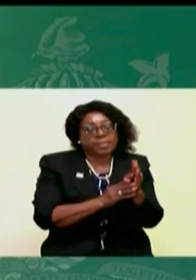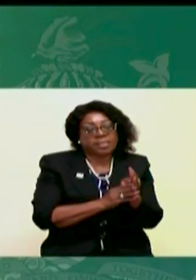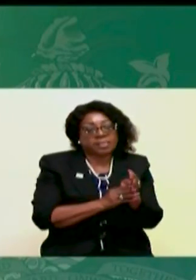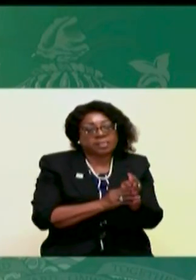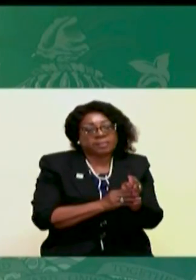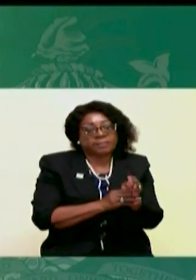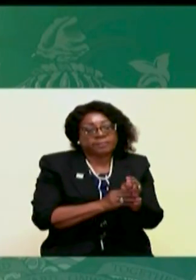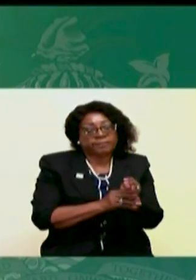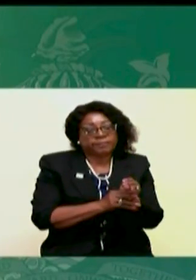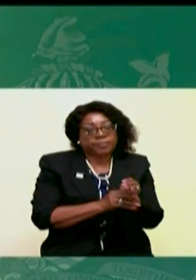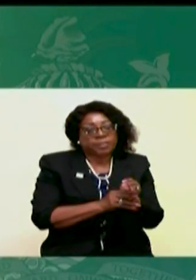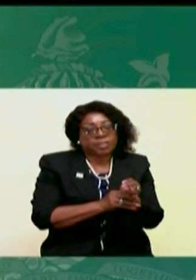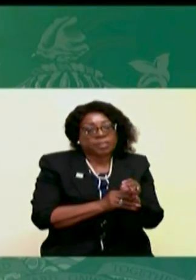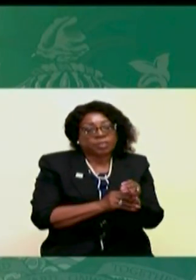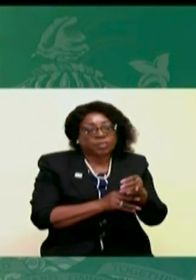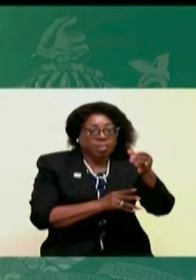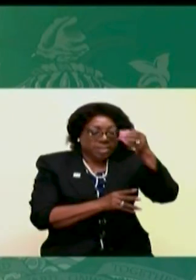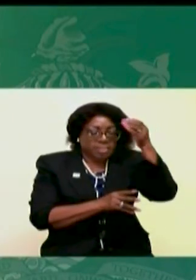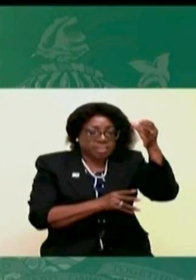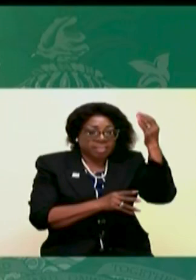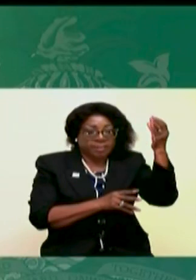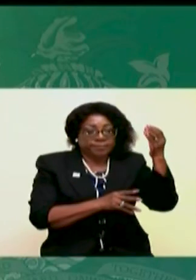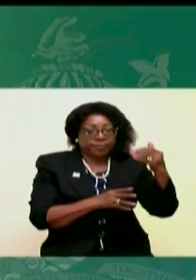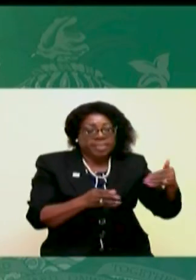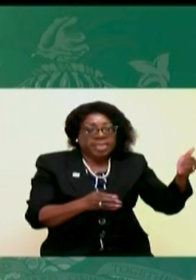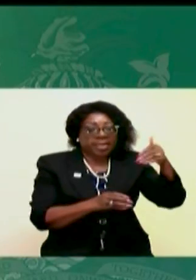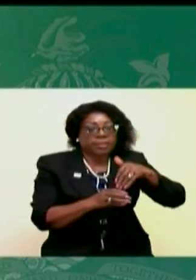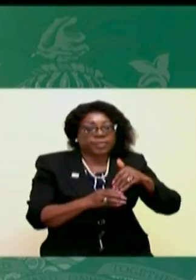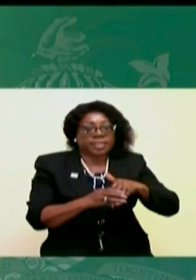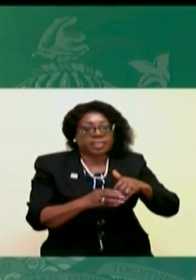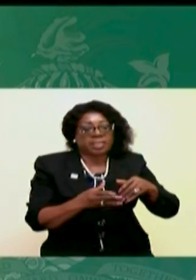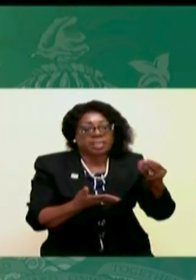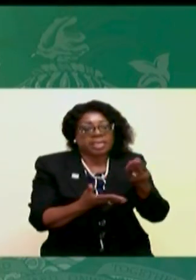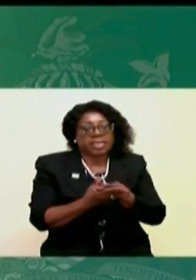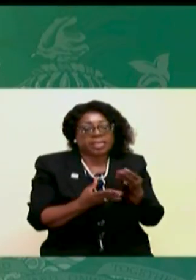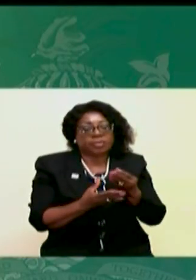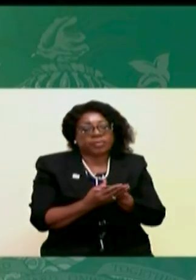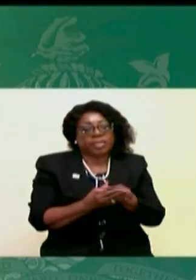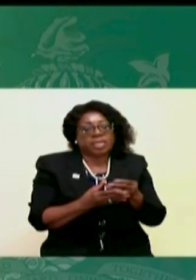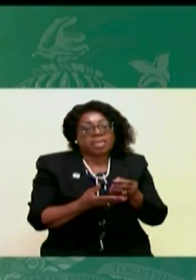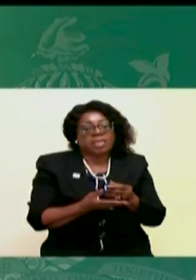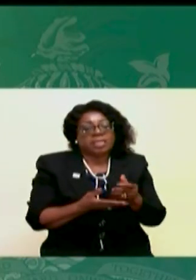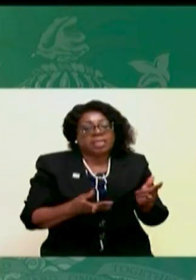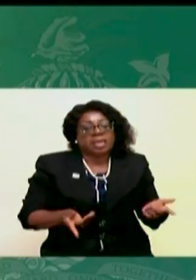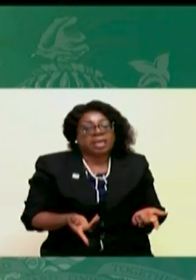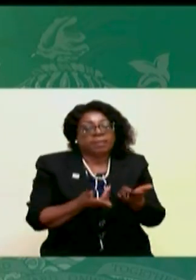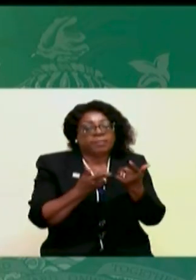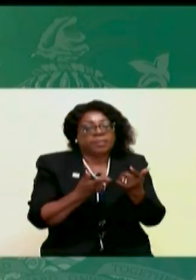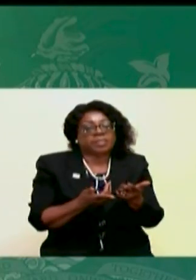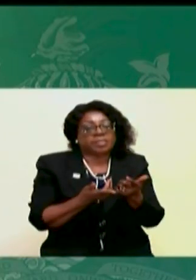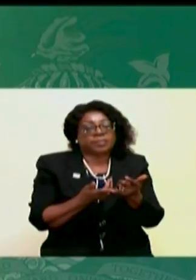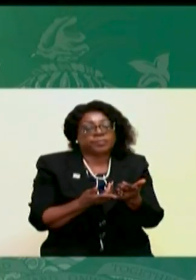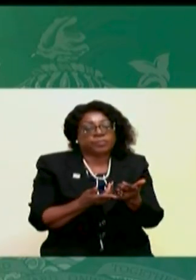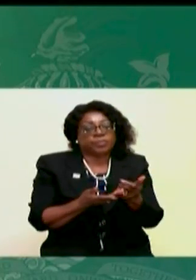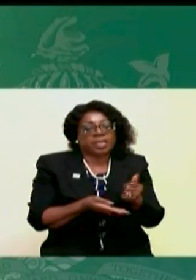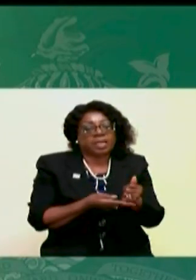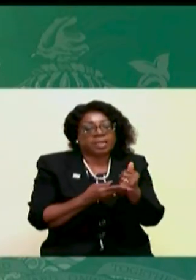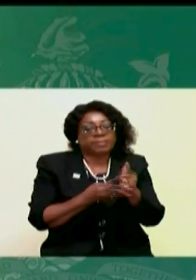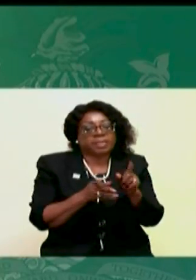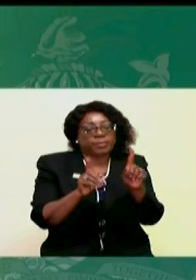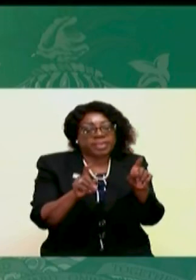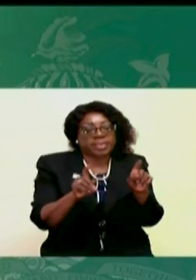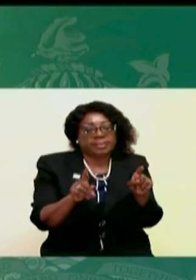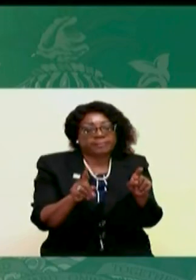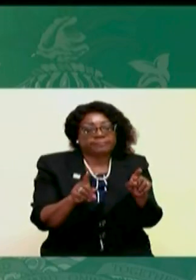Bahamians to consider entering the industry to help us with the low room count that we need. Which minister other